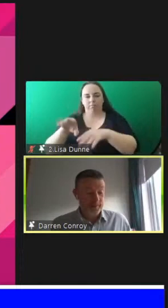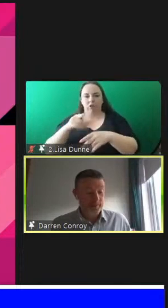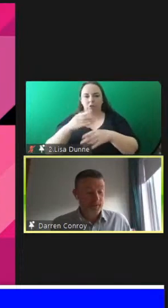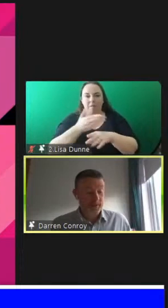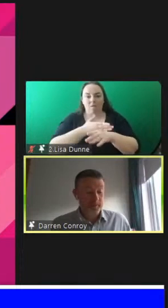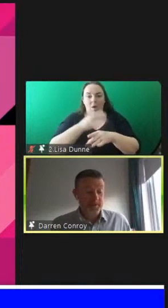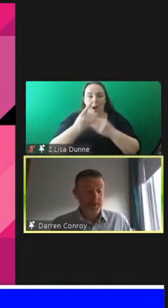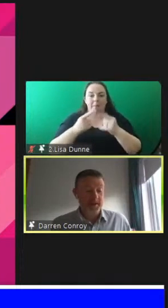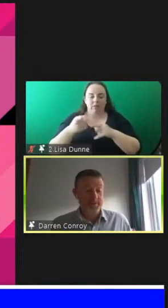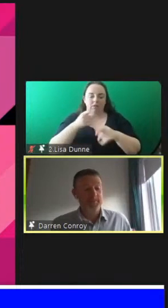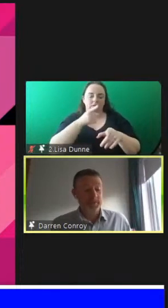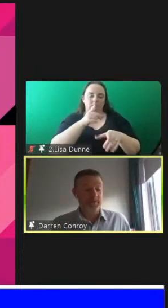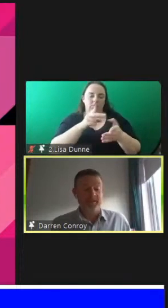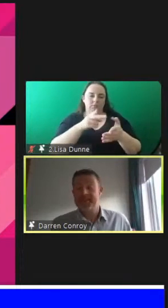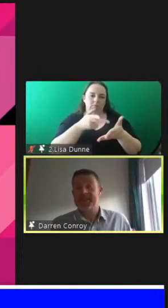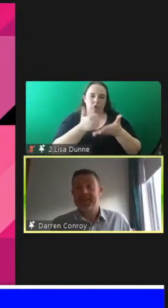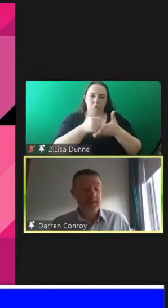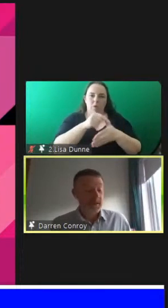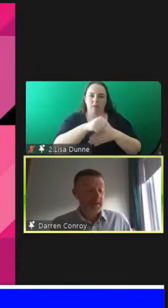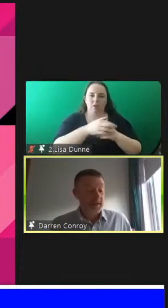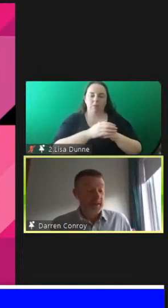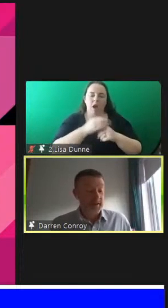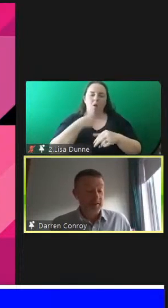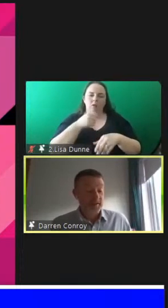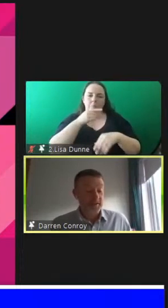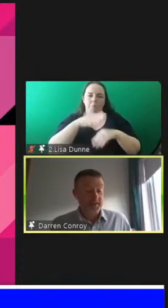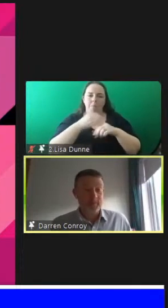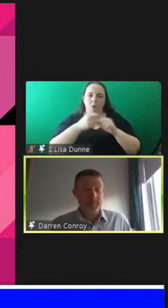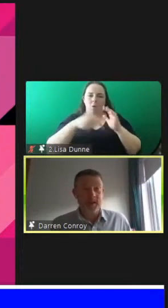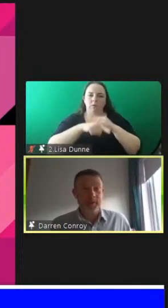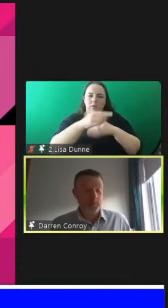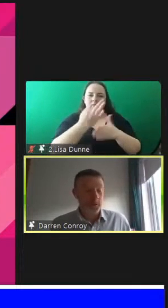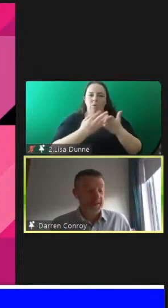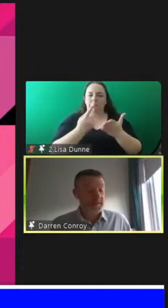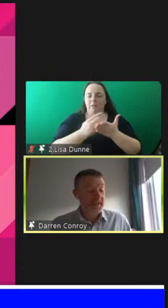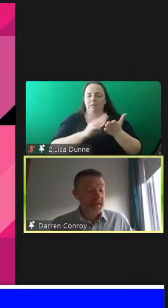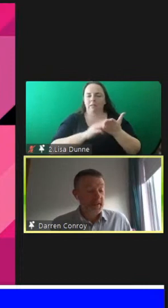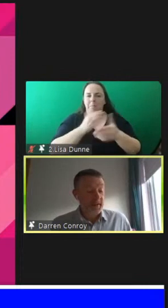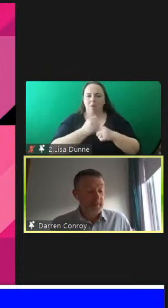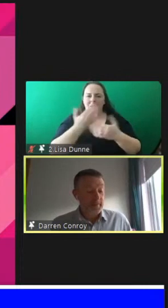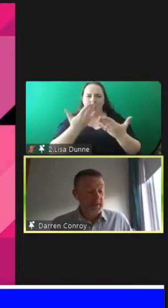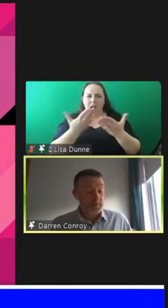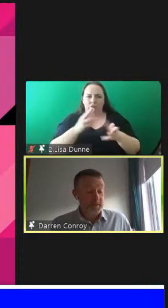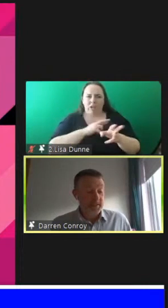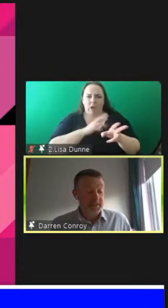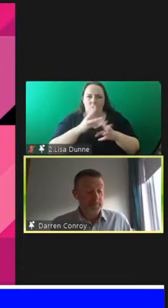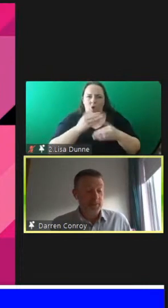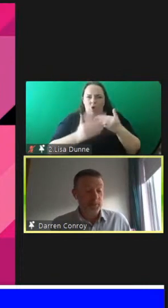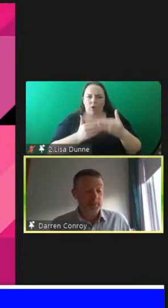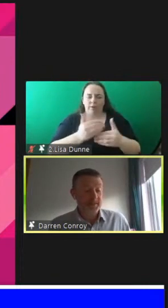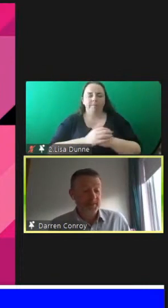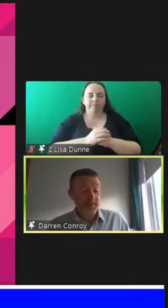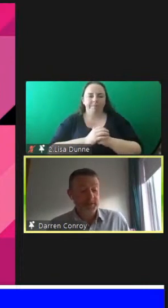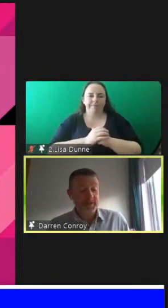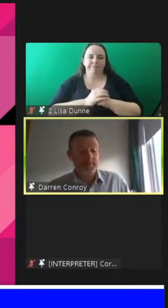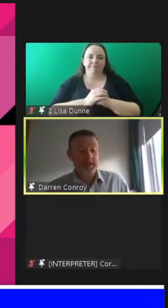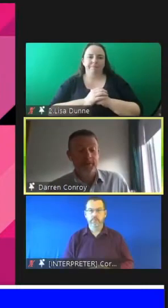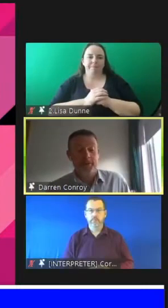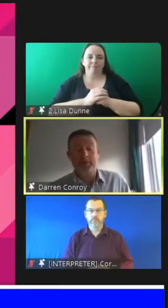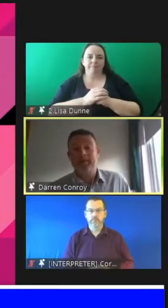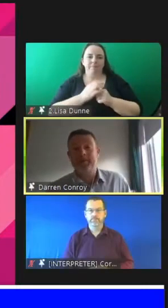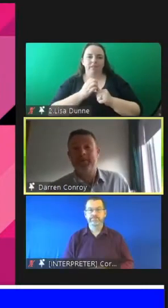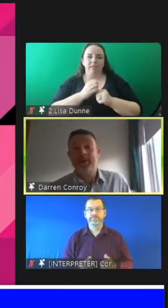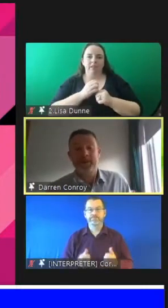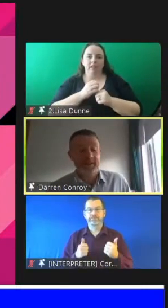uh the the bail supervision scheme uh in in terms of how it works um i suppose each of the programs look to